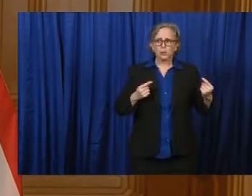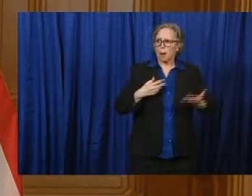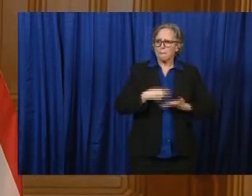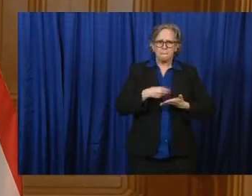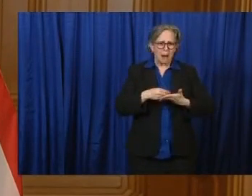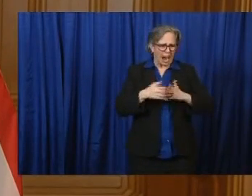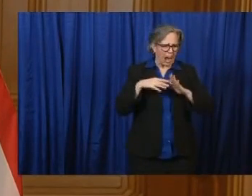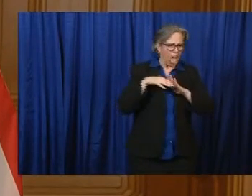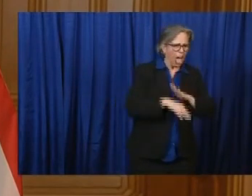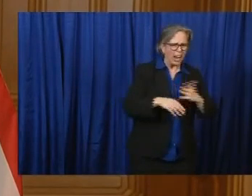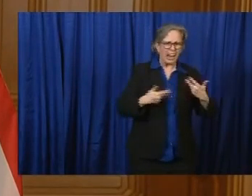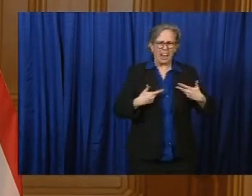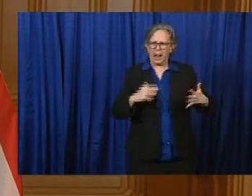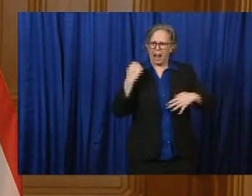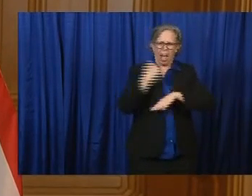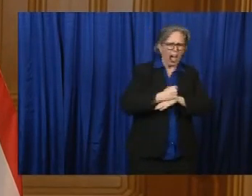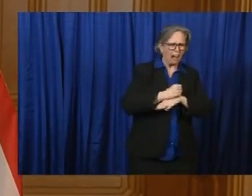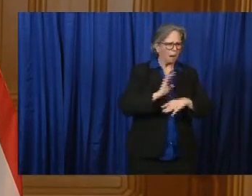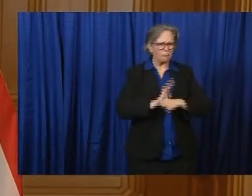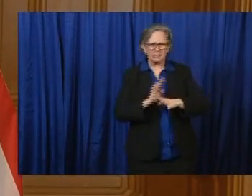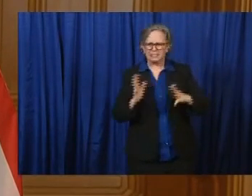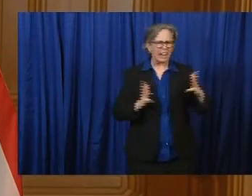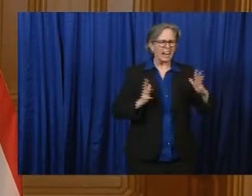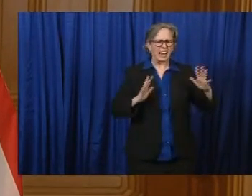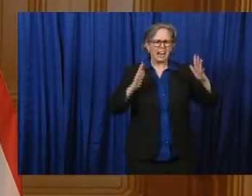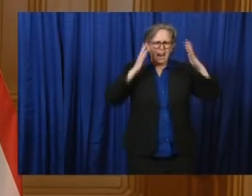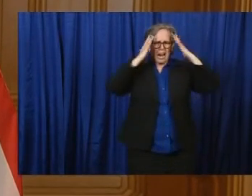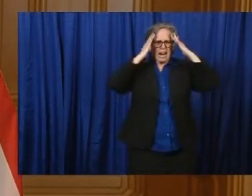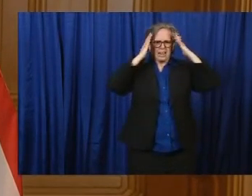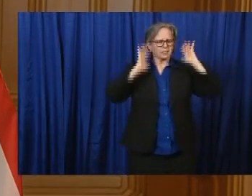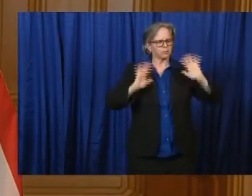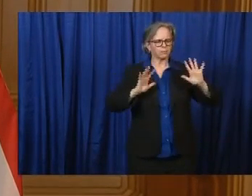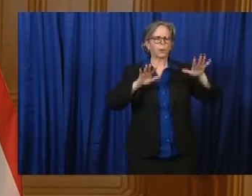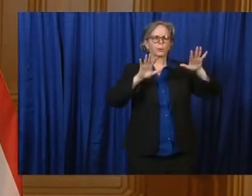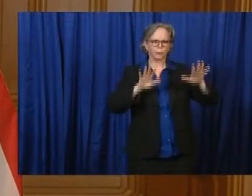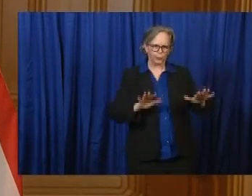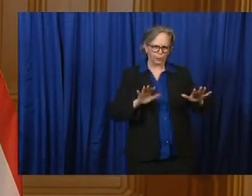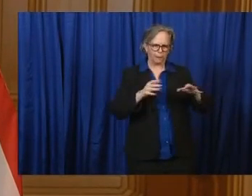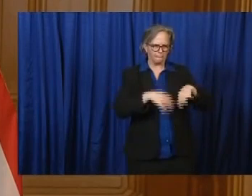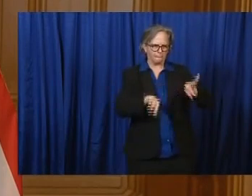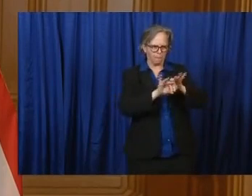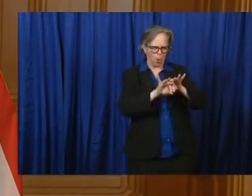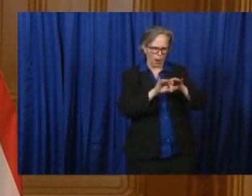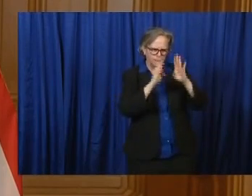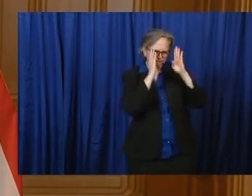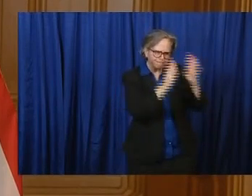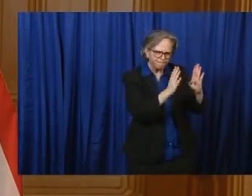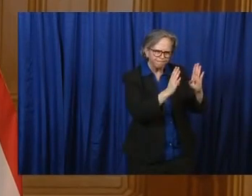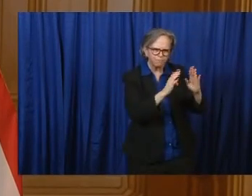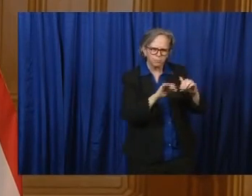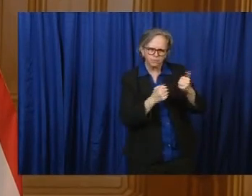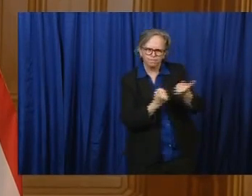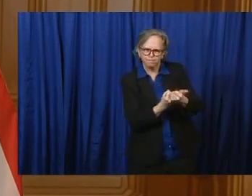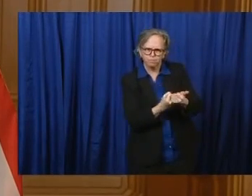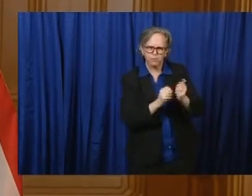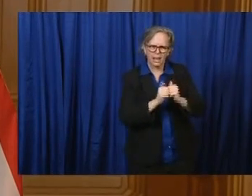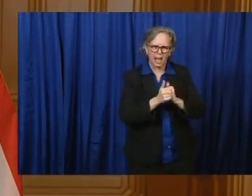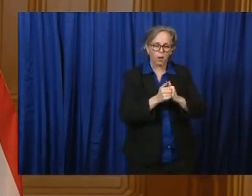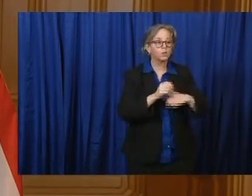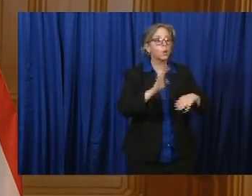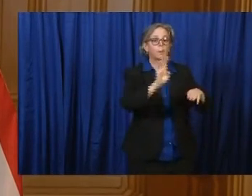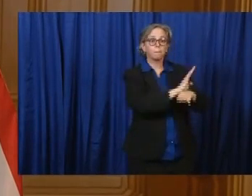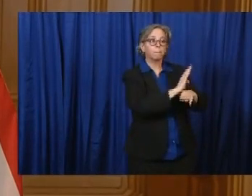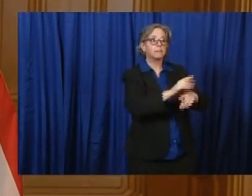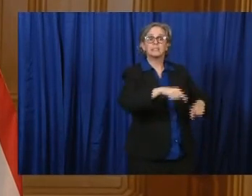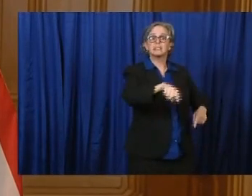again. These are all things that are very, very important. And so having good counsel as we move forward, just as we relied